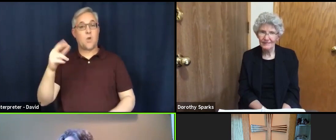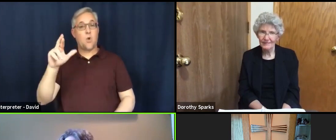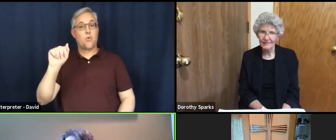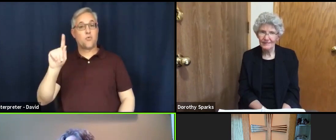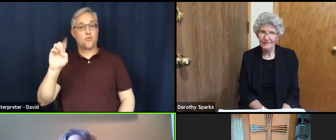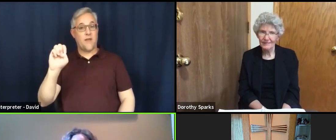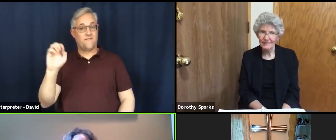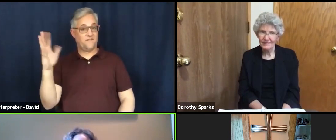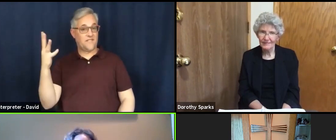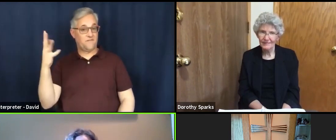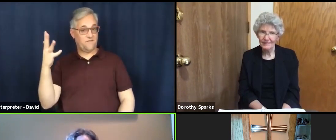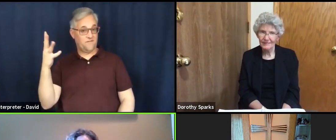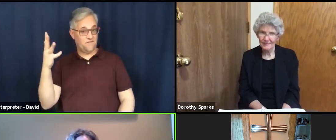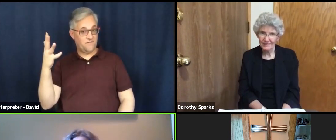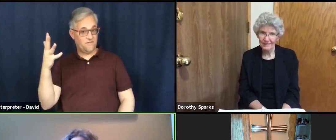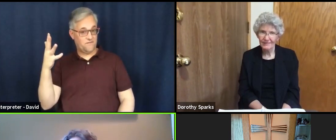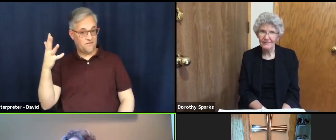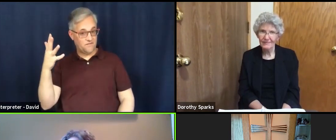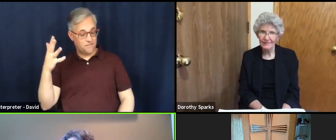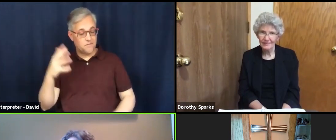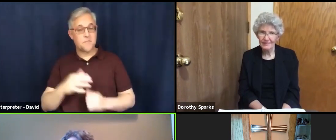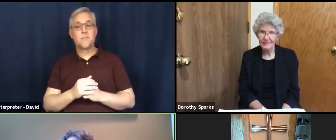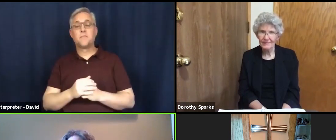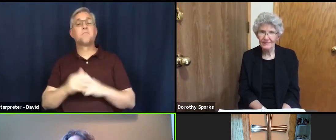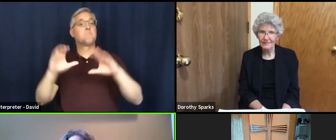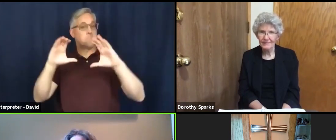they were studying slavery.